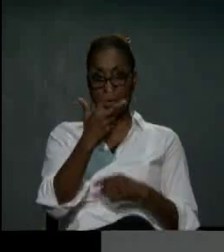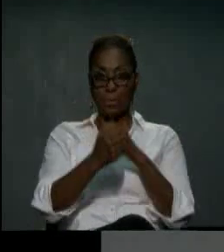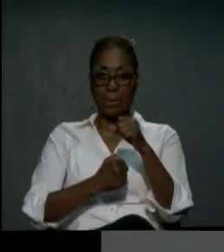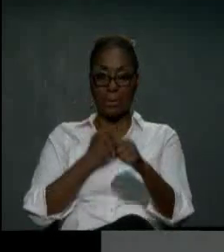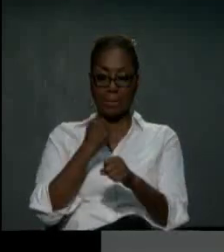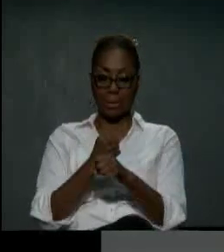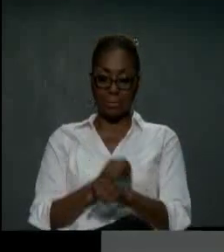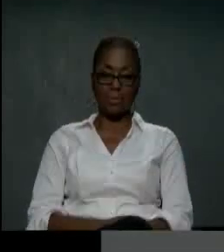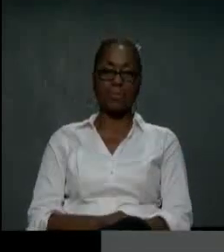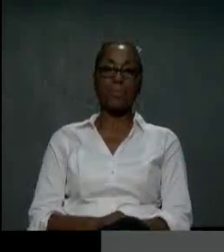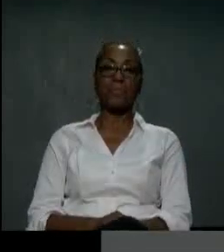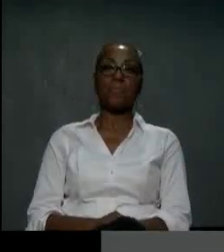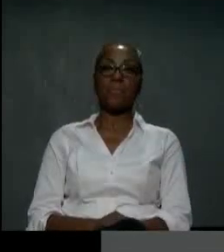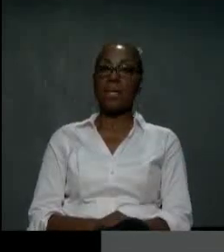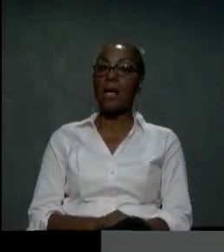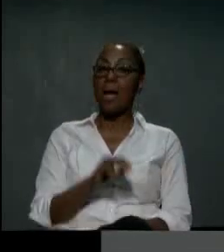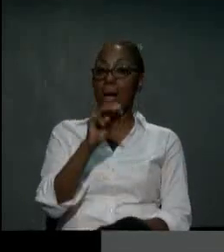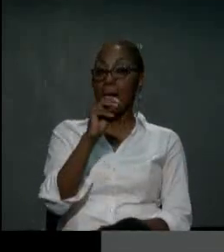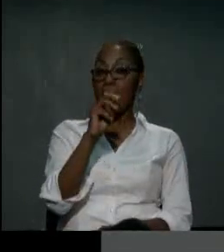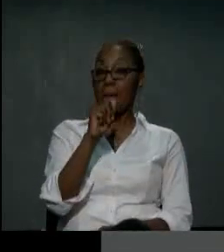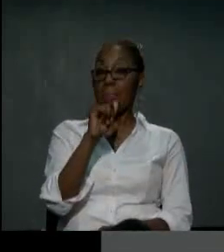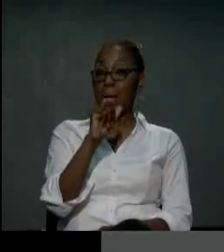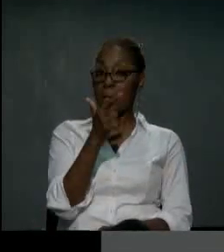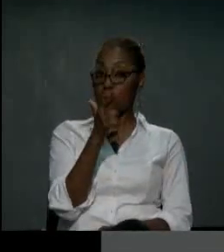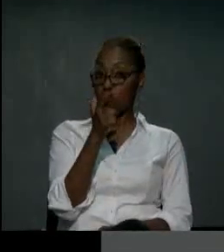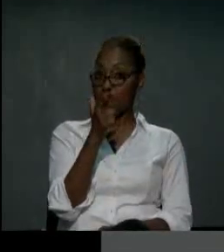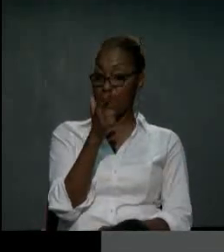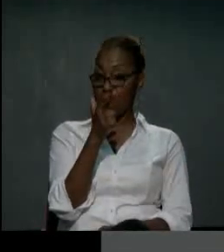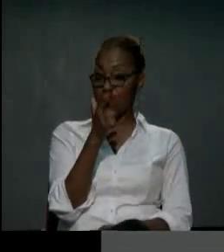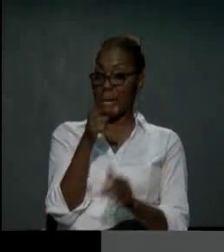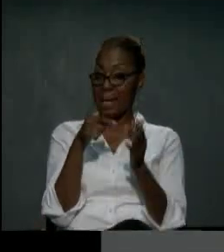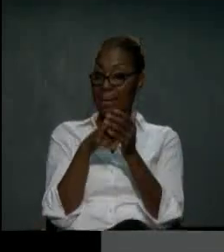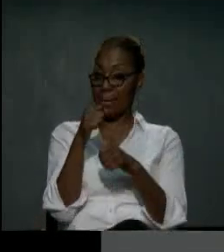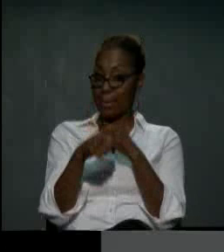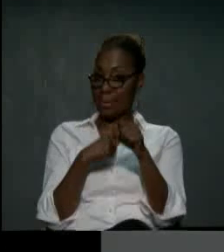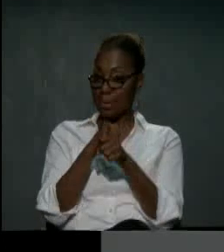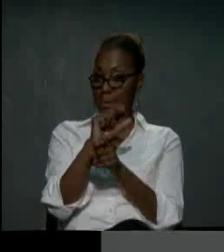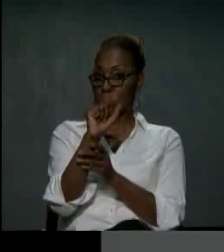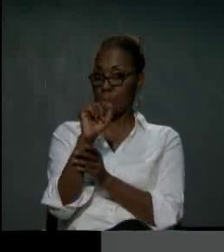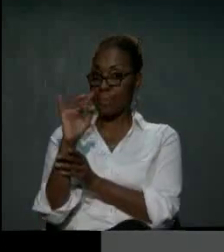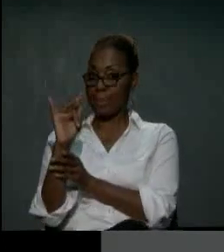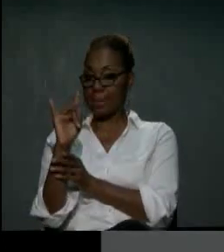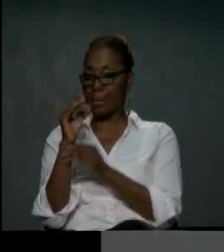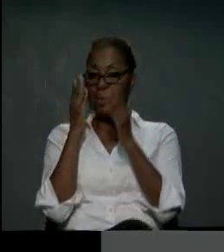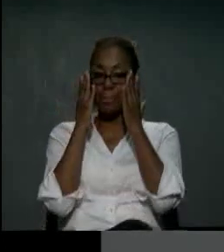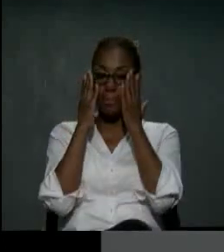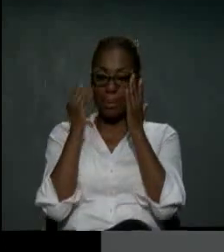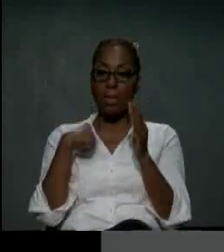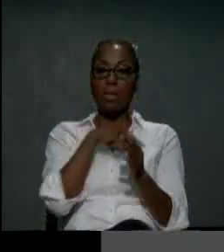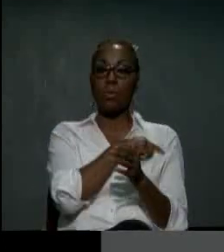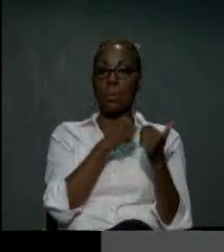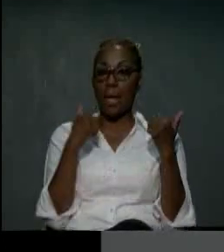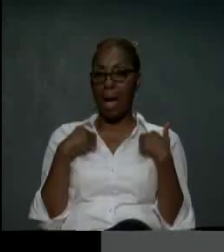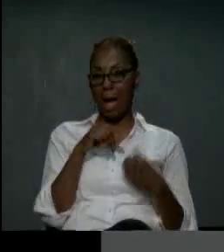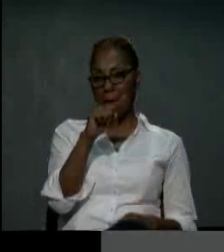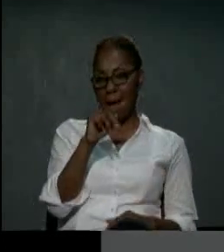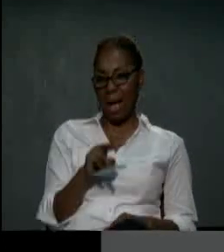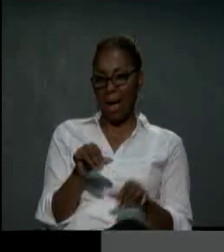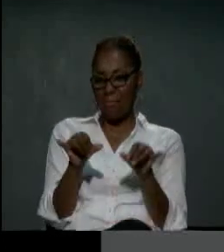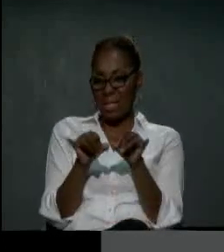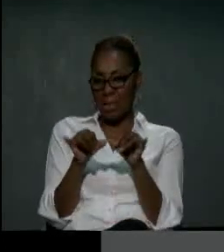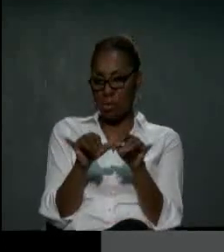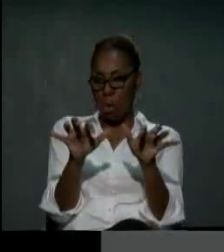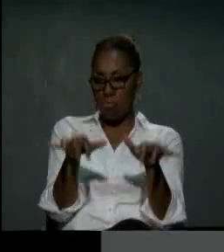years. May 21st of this year, we had a 1/2-inch